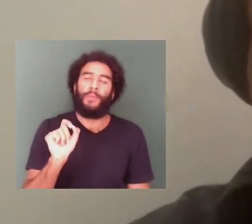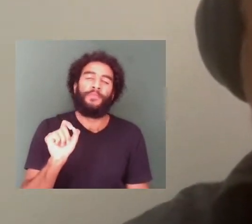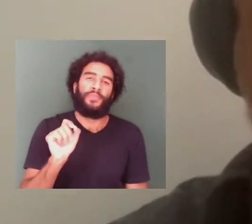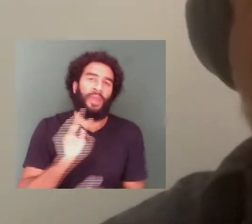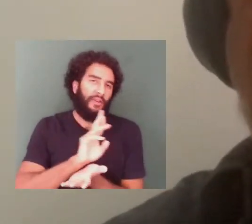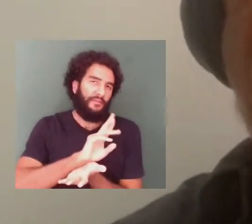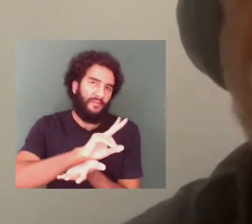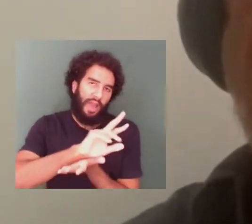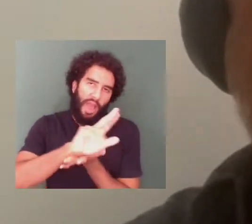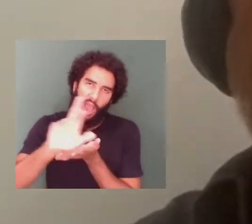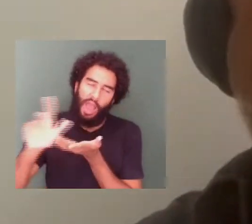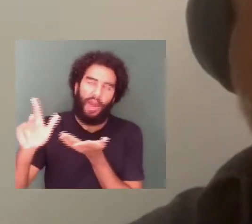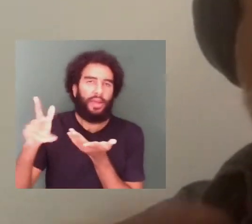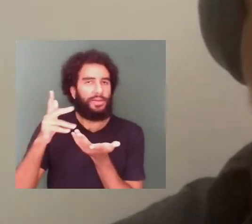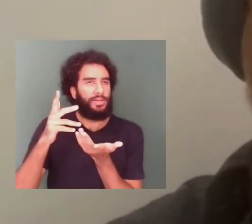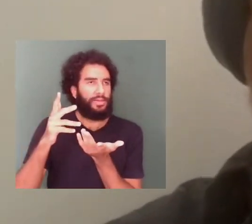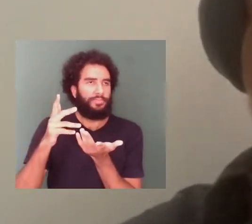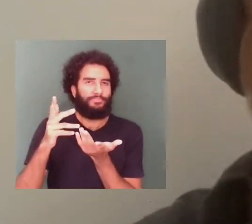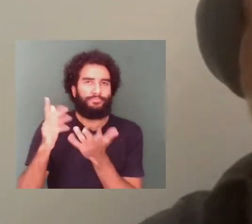several situations